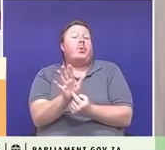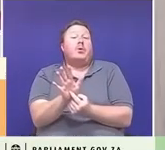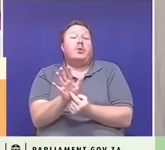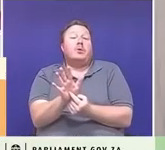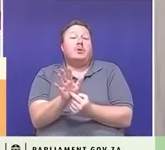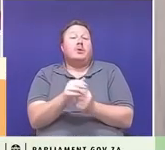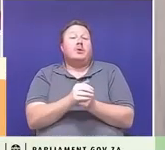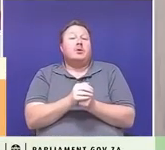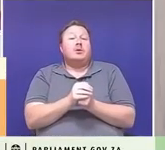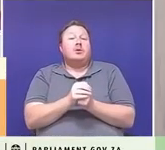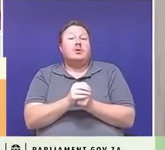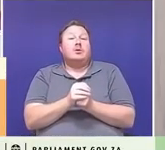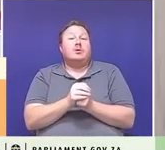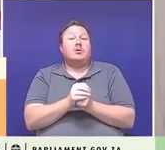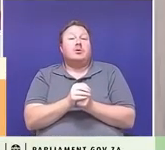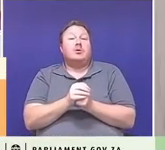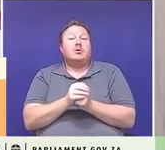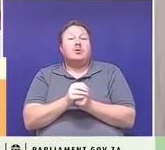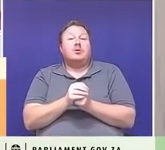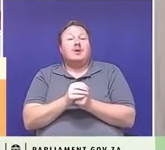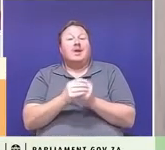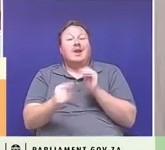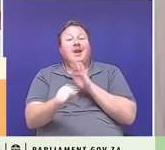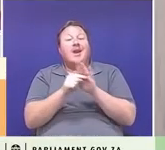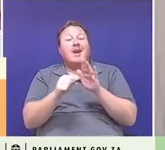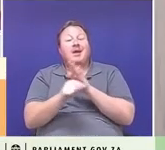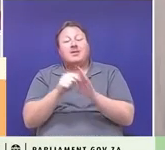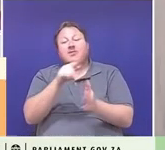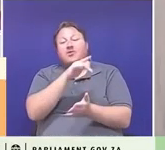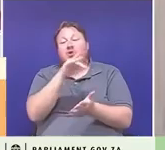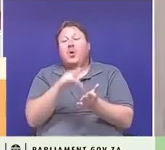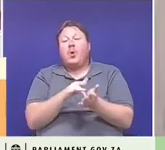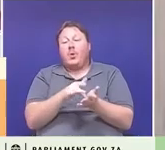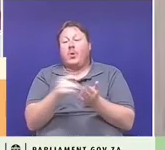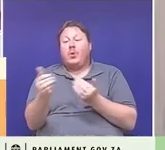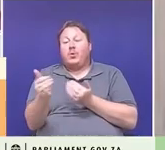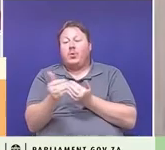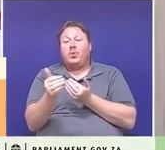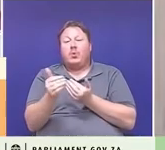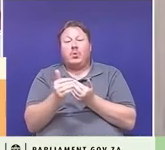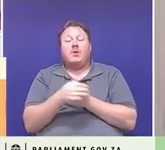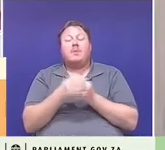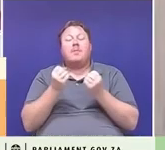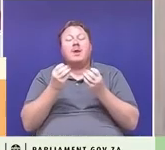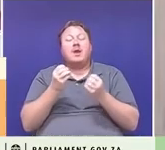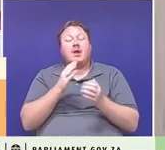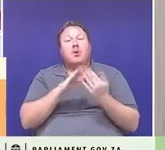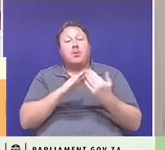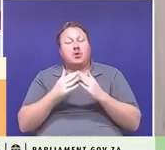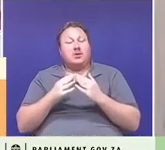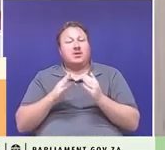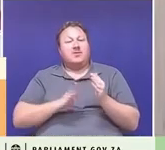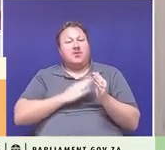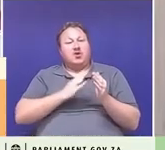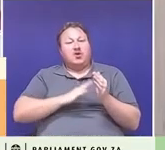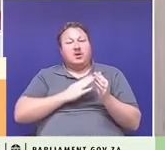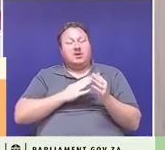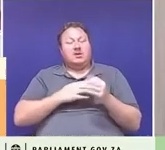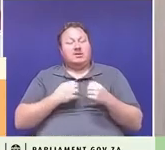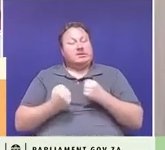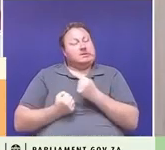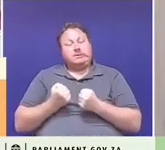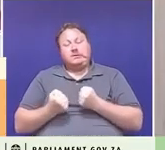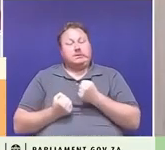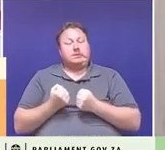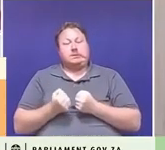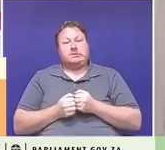we have drifted too close to those negative scenarios, and many communities are now frustrated and have become